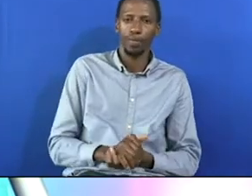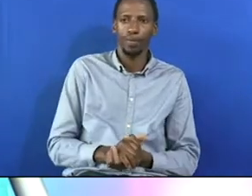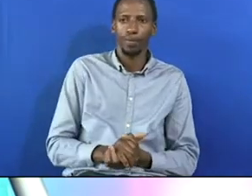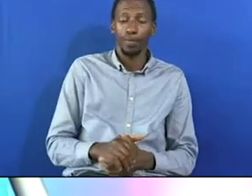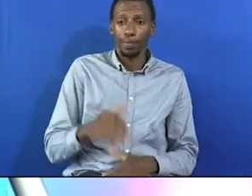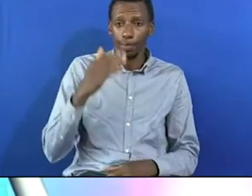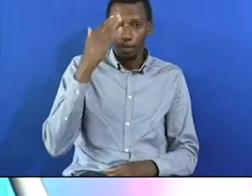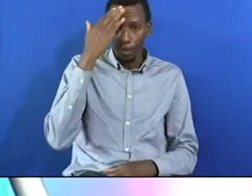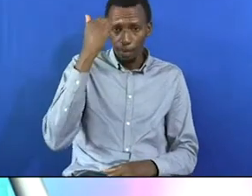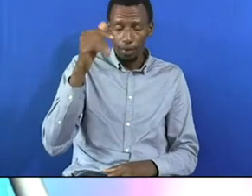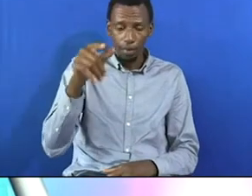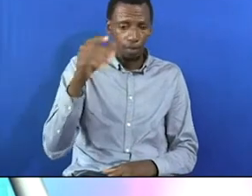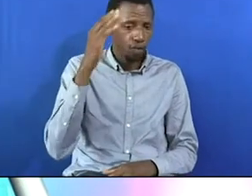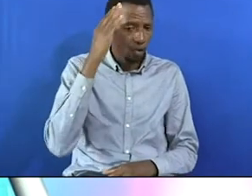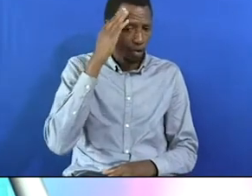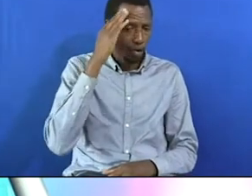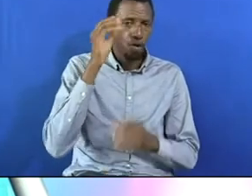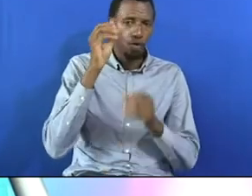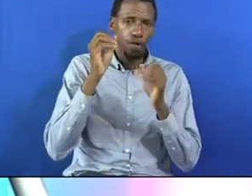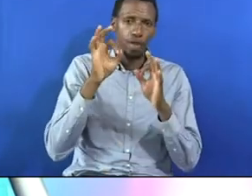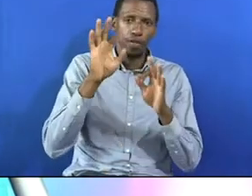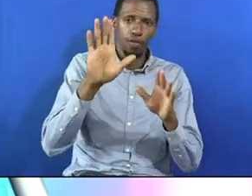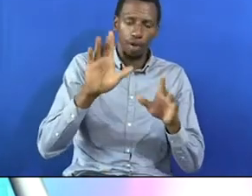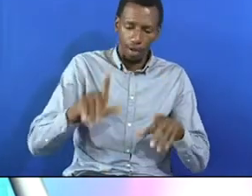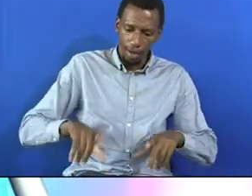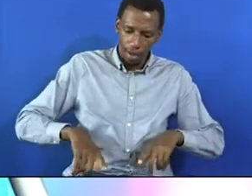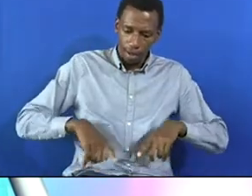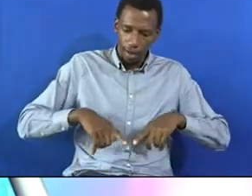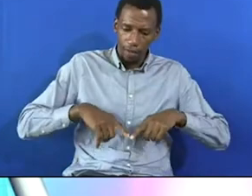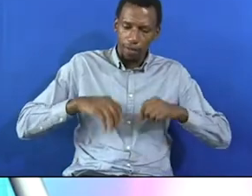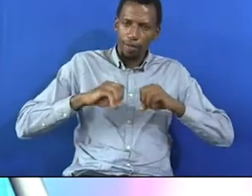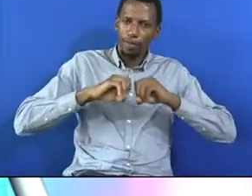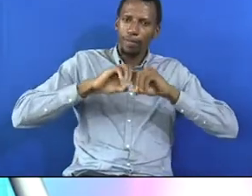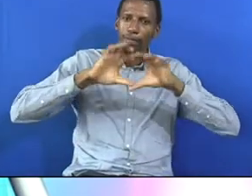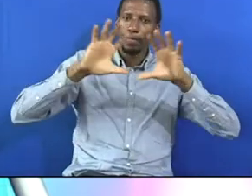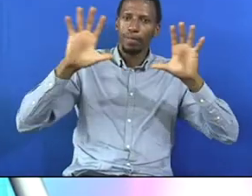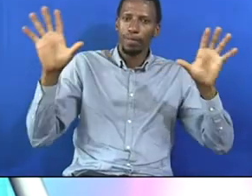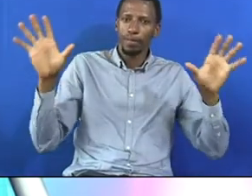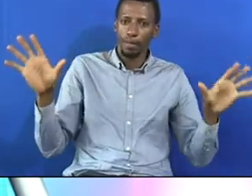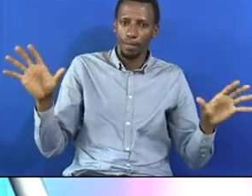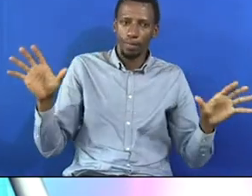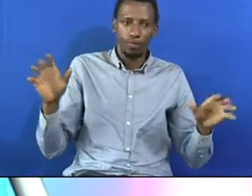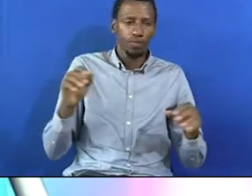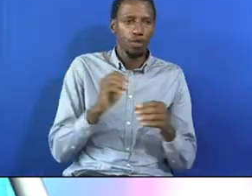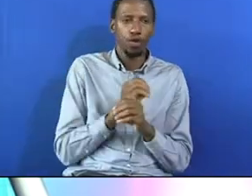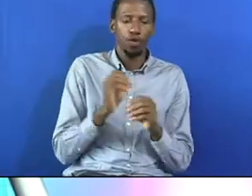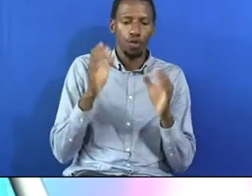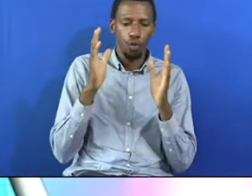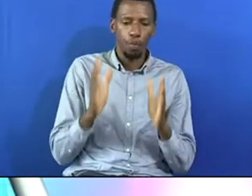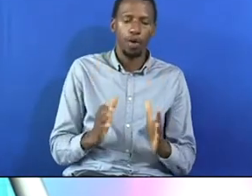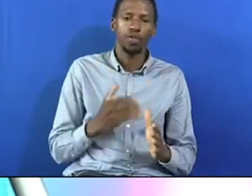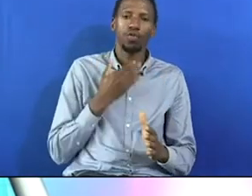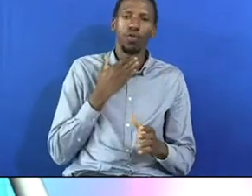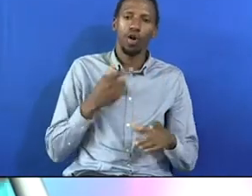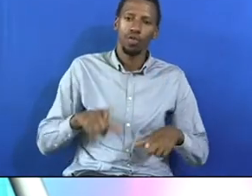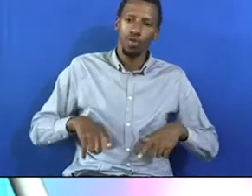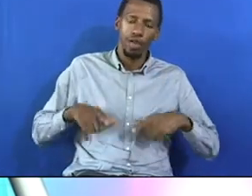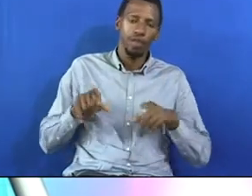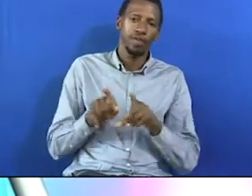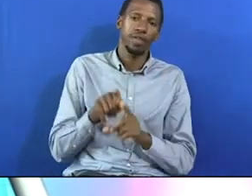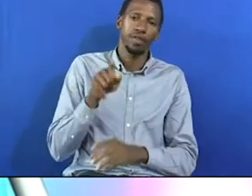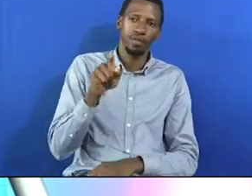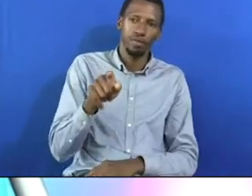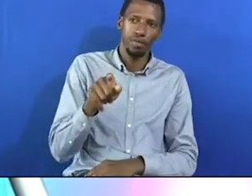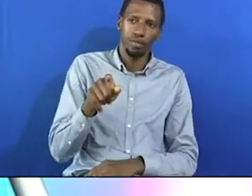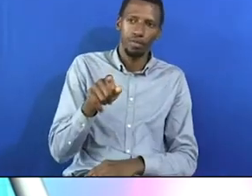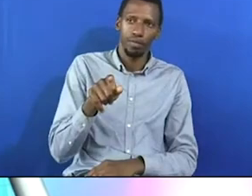Because you know very well, if your life was put properly in the limelight, nobody will even want to live your married life. So there is really